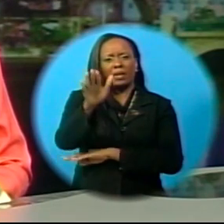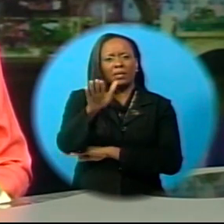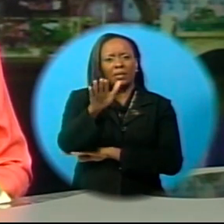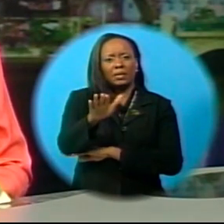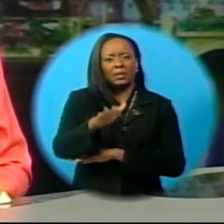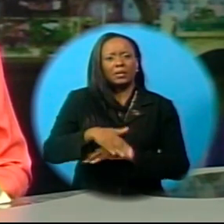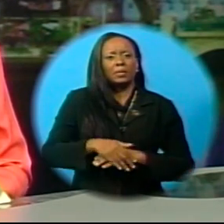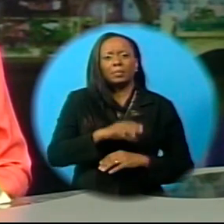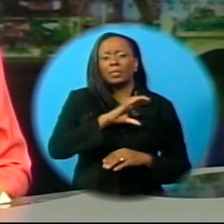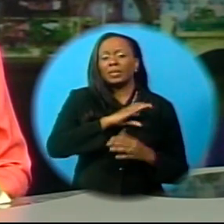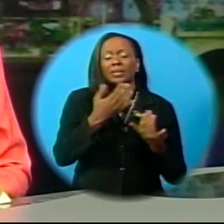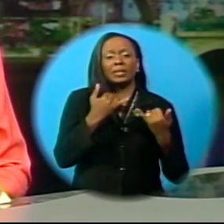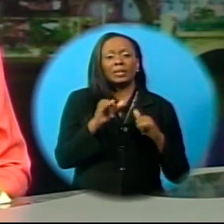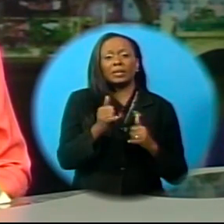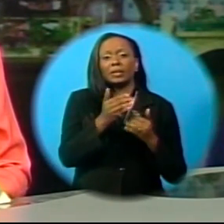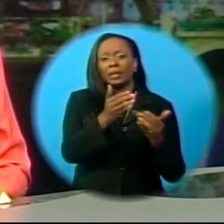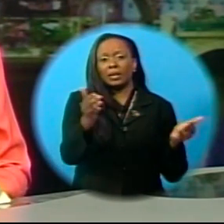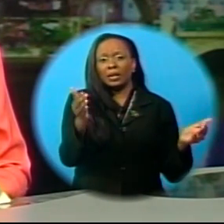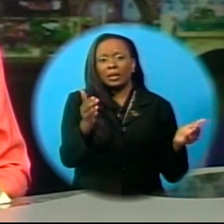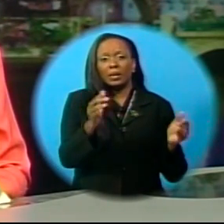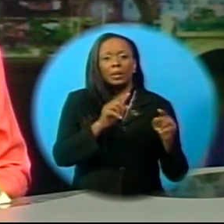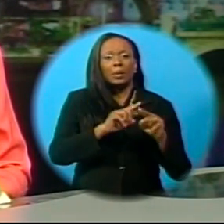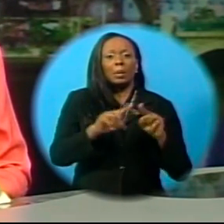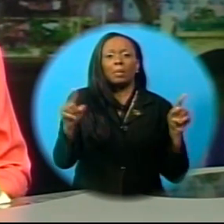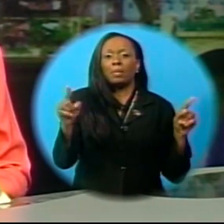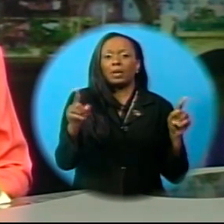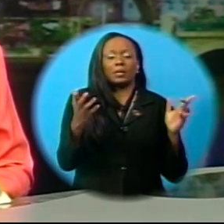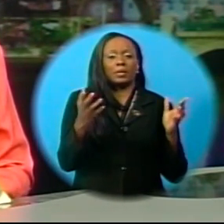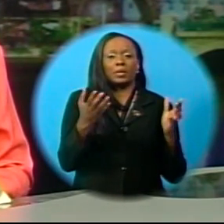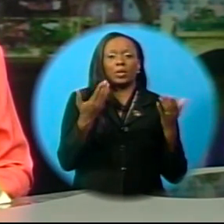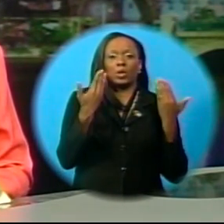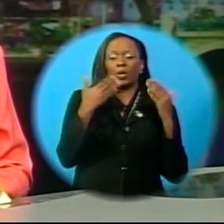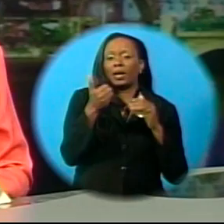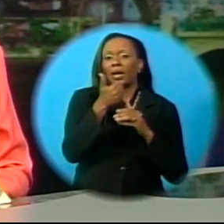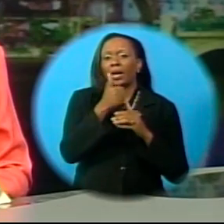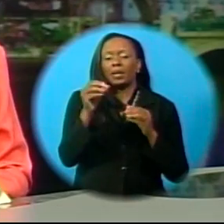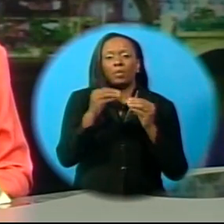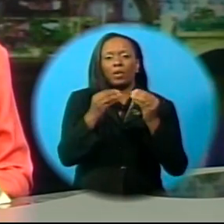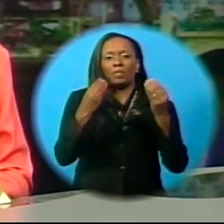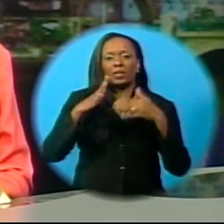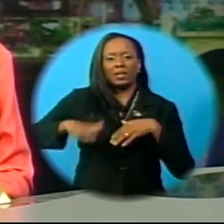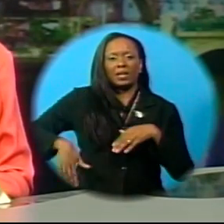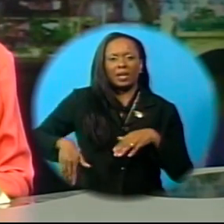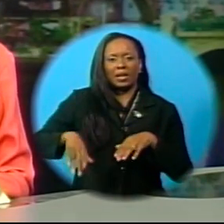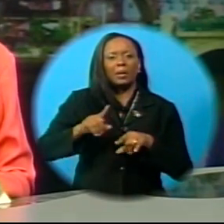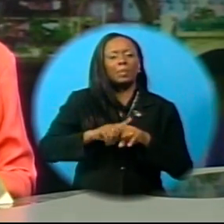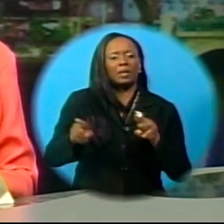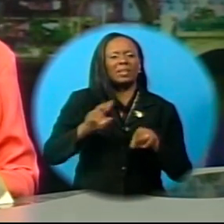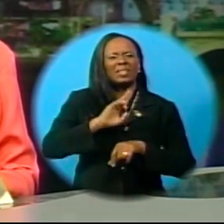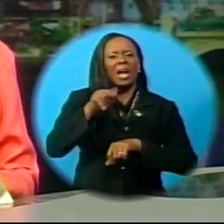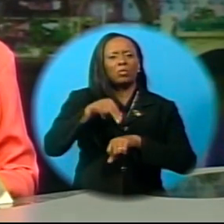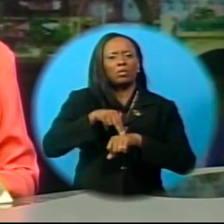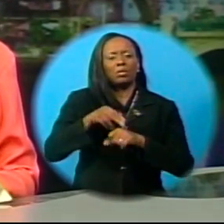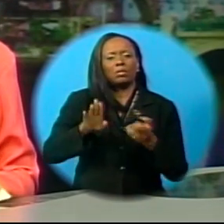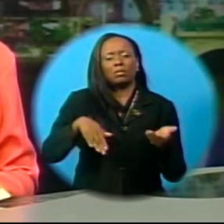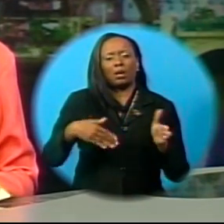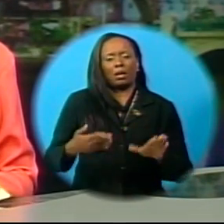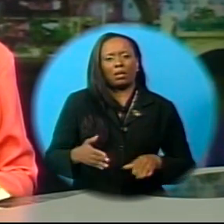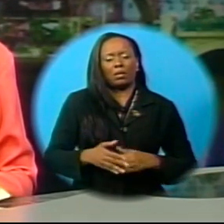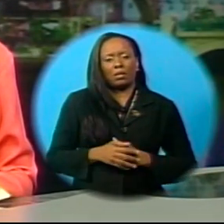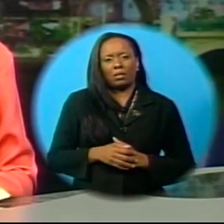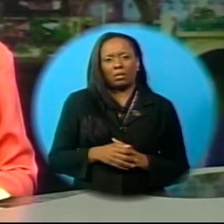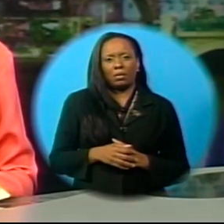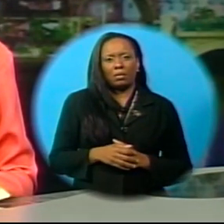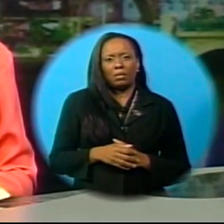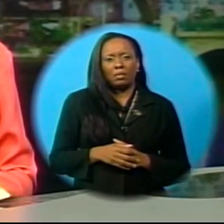this evening, lawmen were still on the scene carrying out investigations, but initial reports suggest that no foul play is suspected.